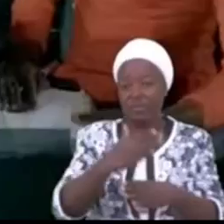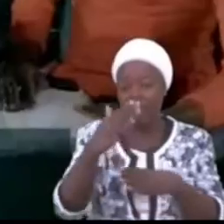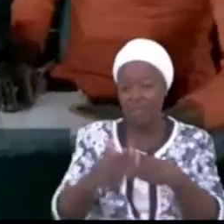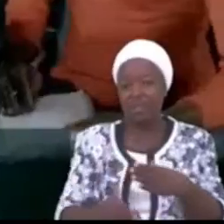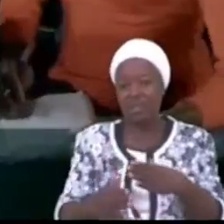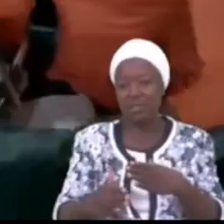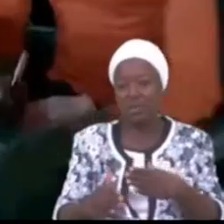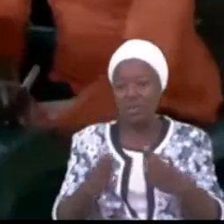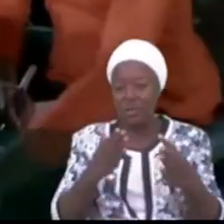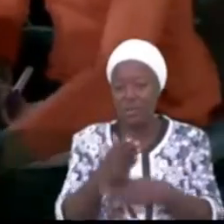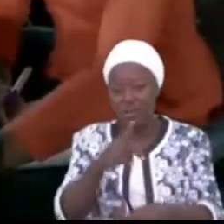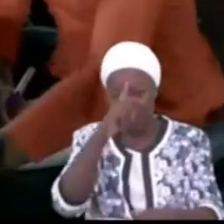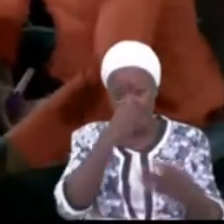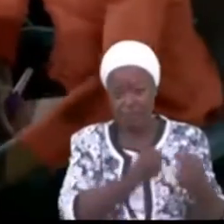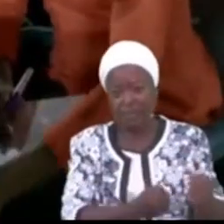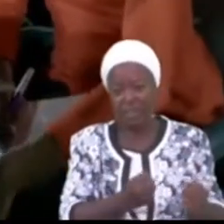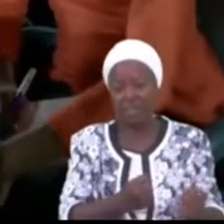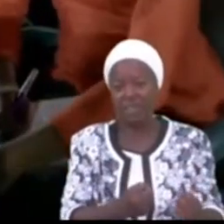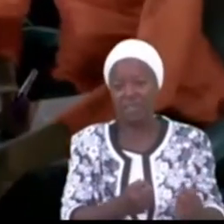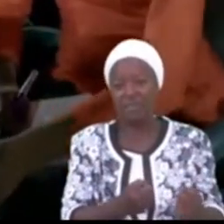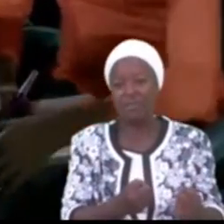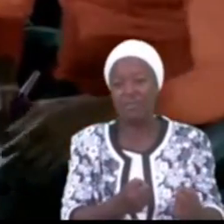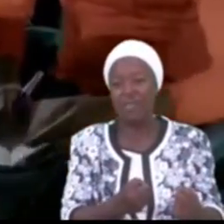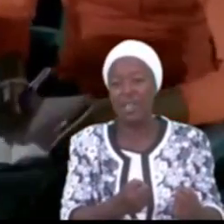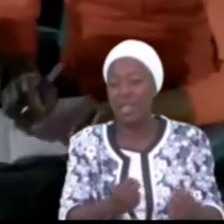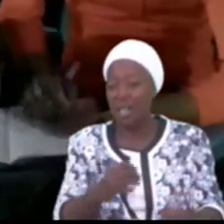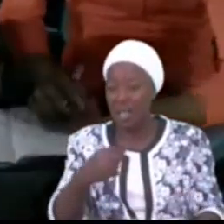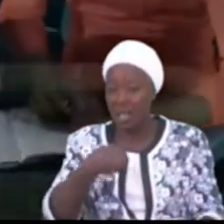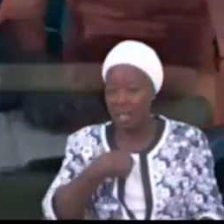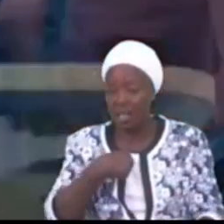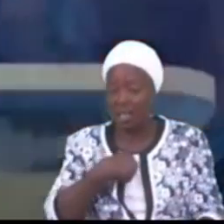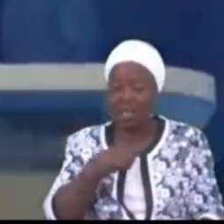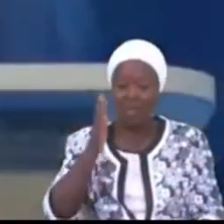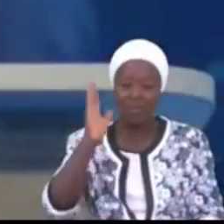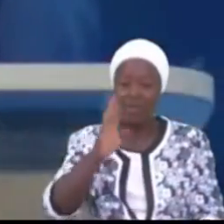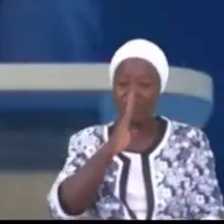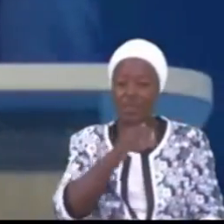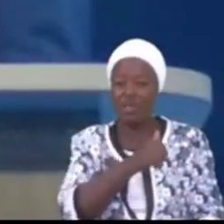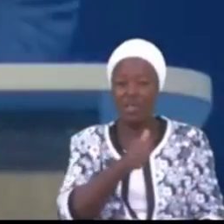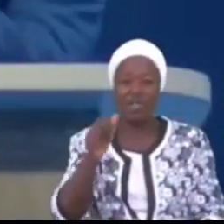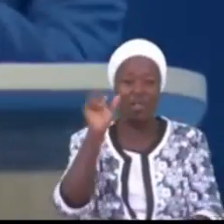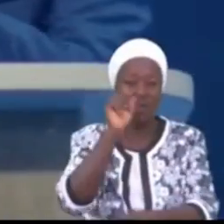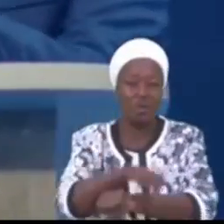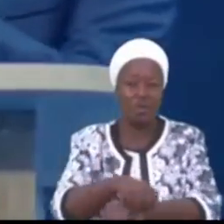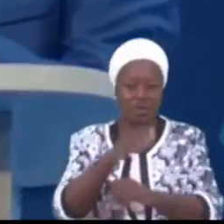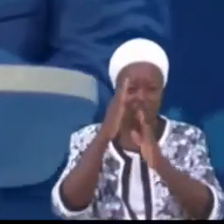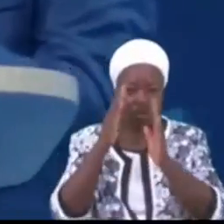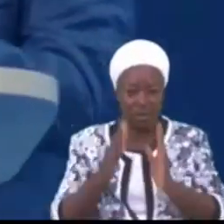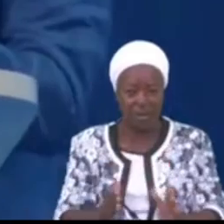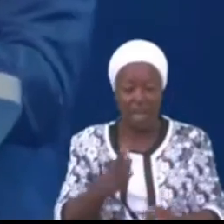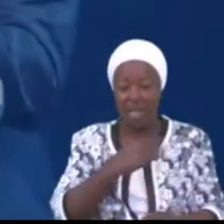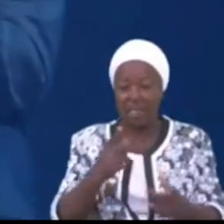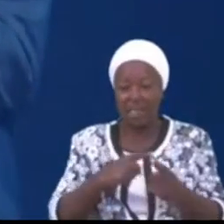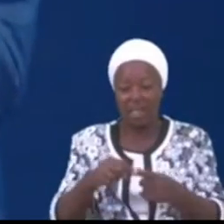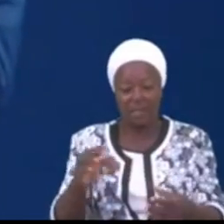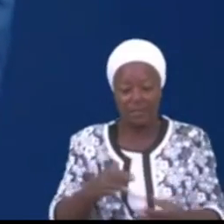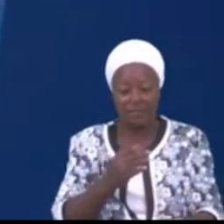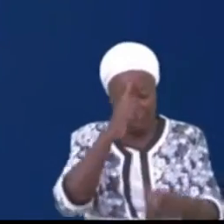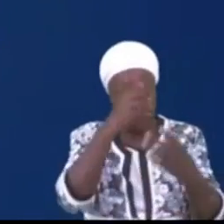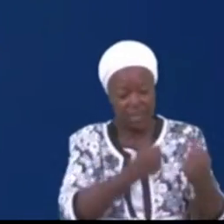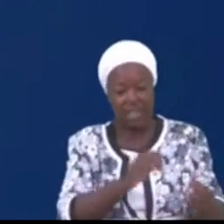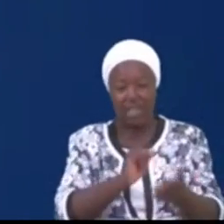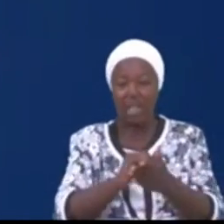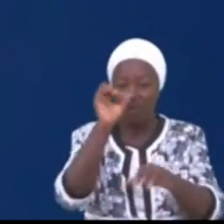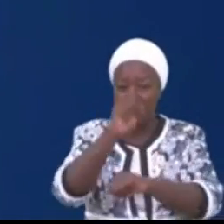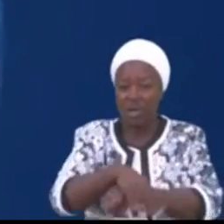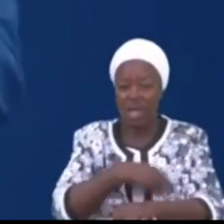conqueror. And the spirit that conquers and the spirit that overcomes, overcomes every